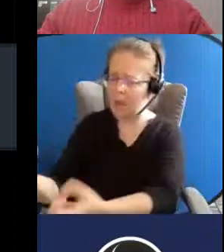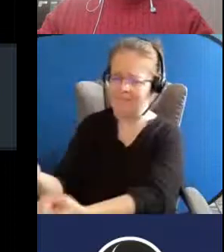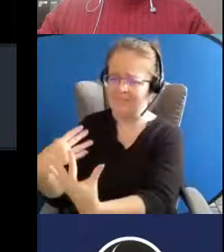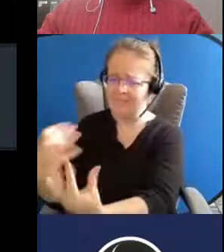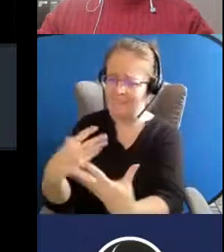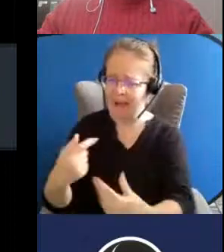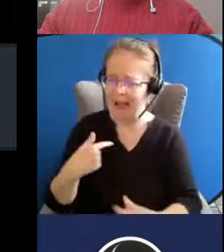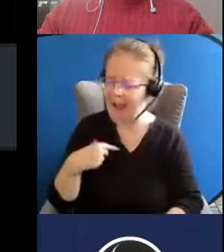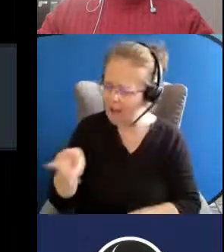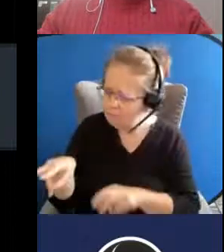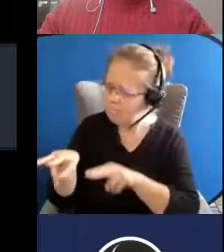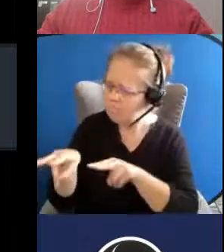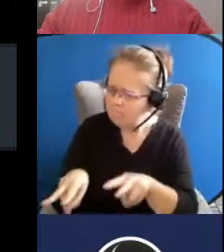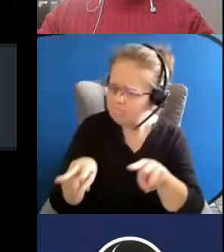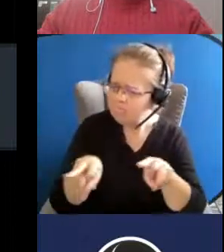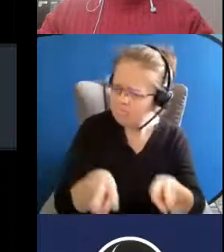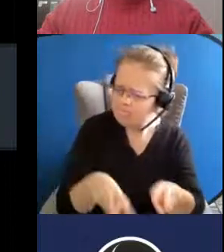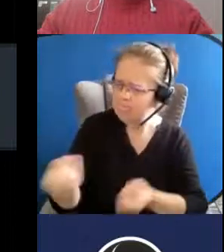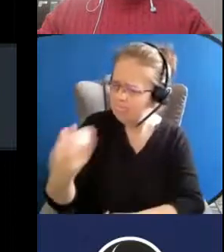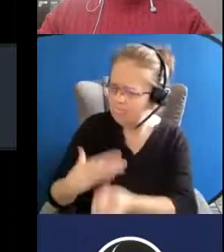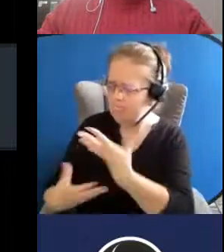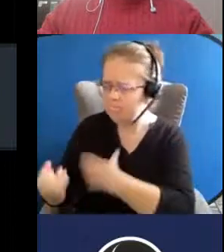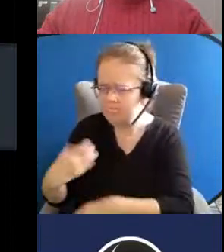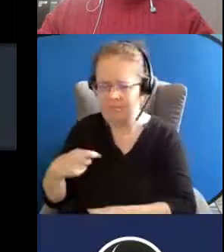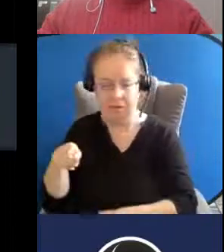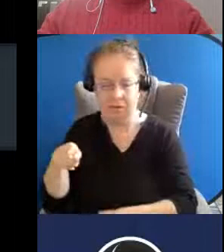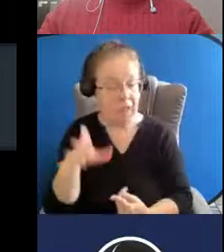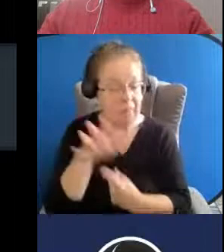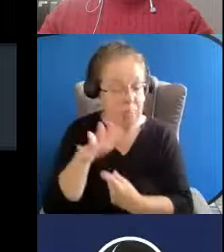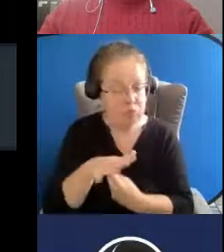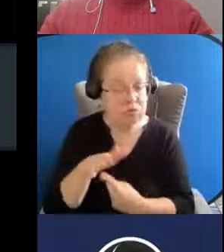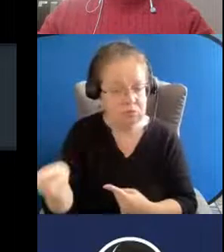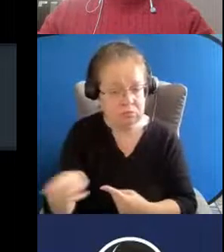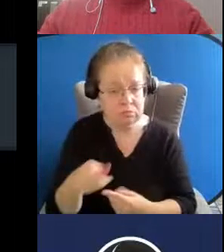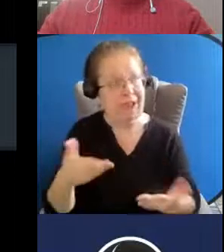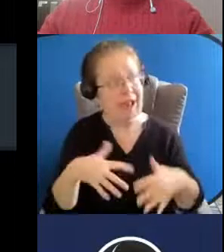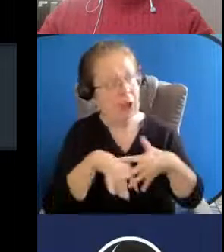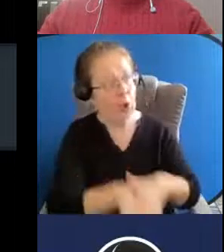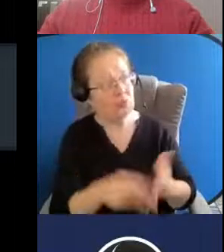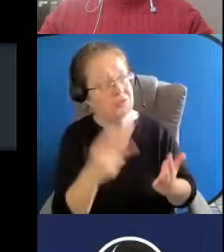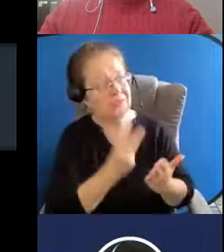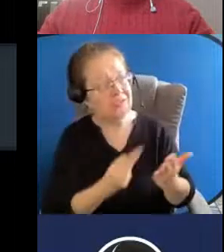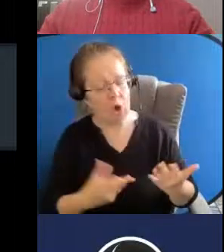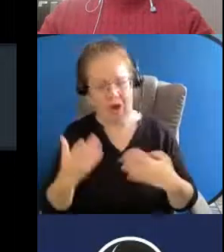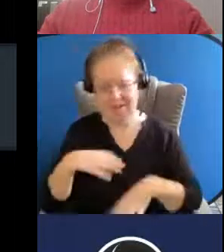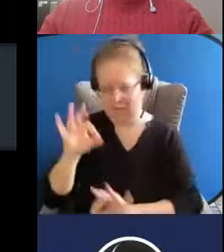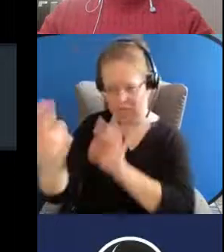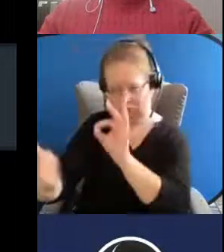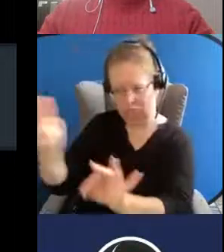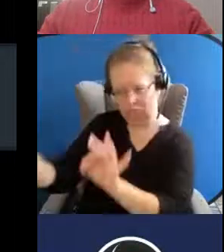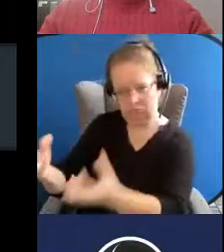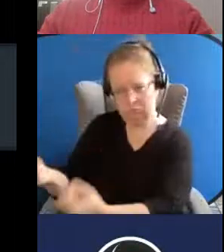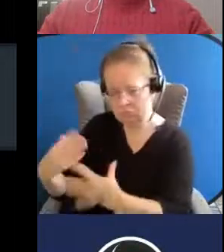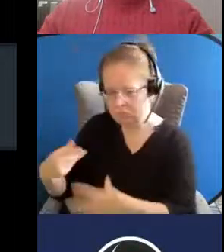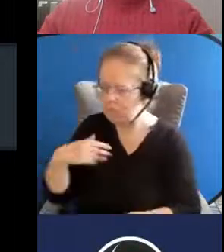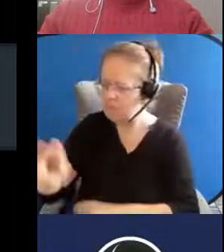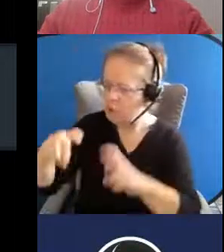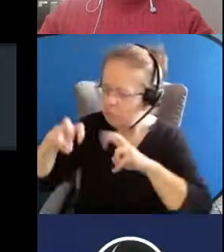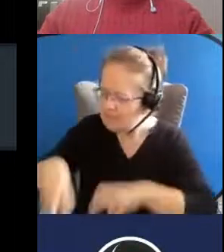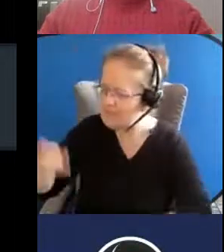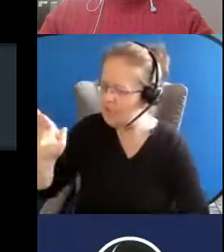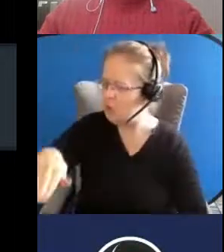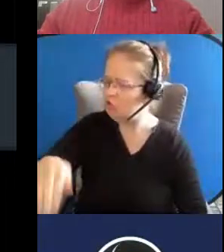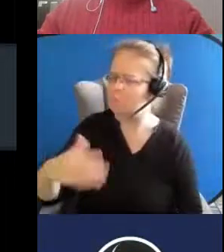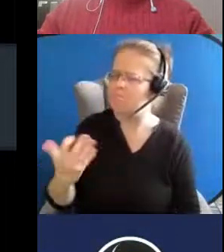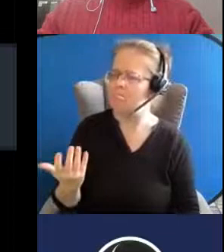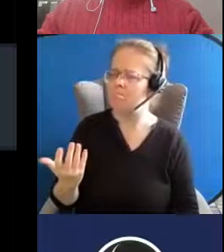because that's again a critical component of inclusive design. And so we would do user research, and we